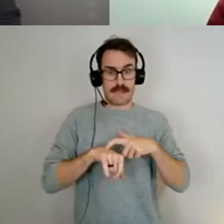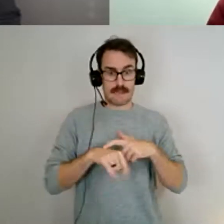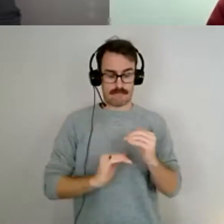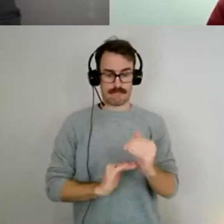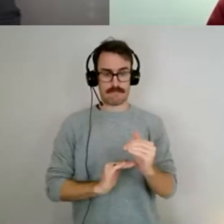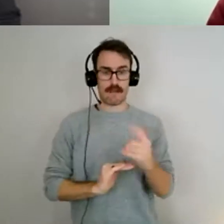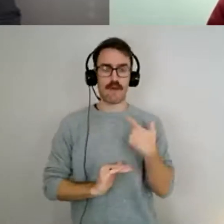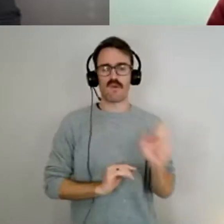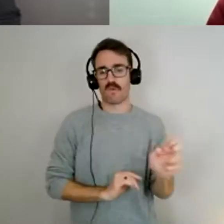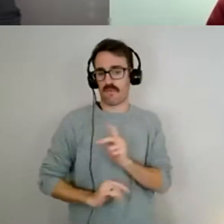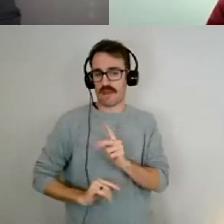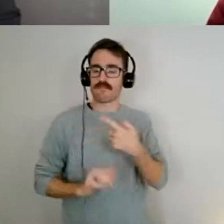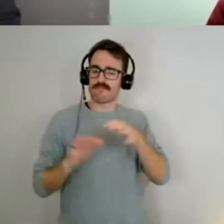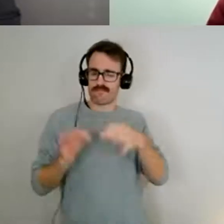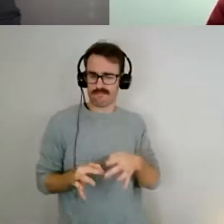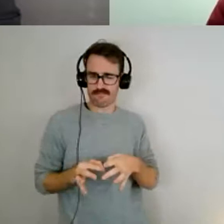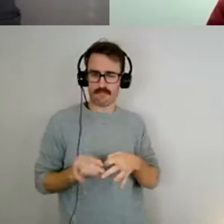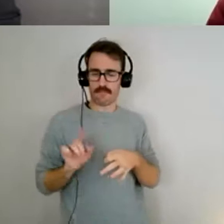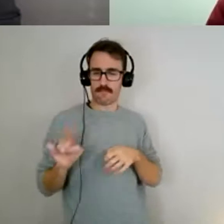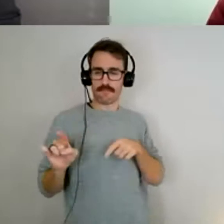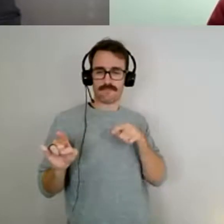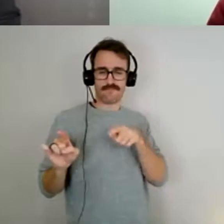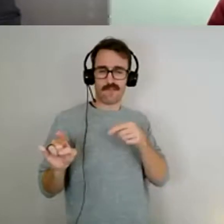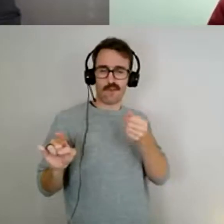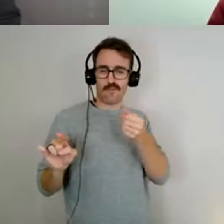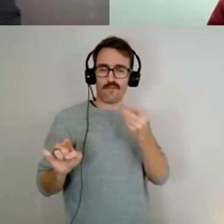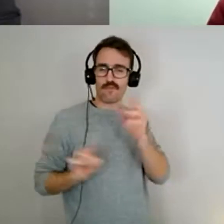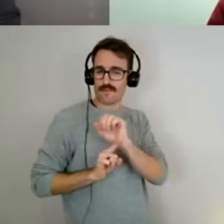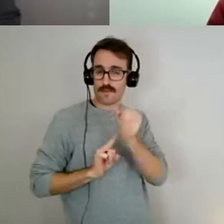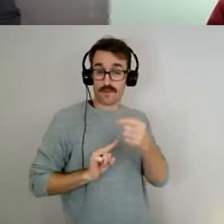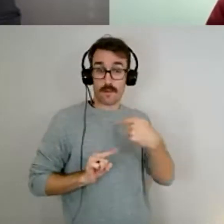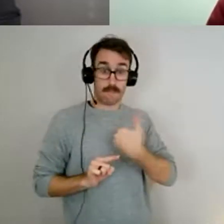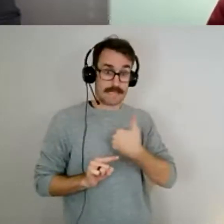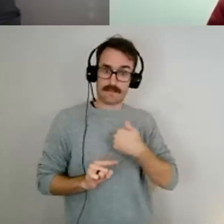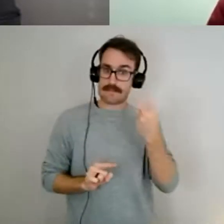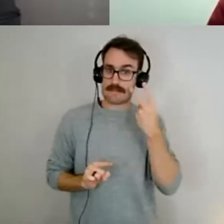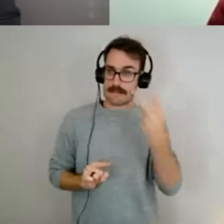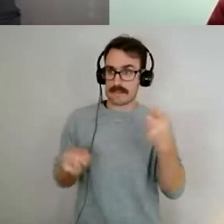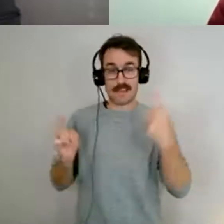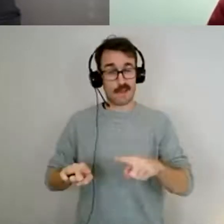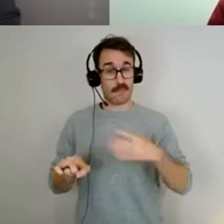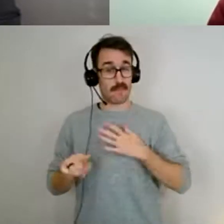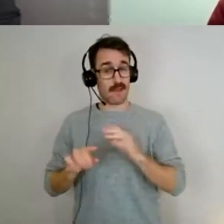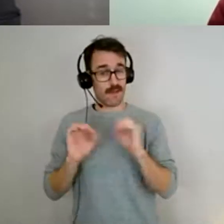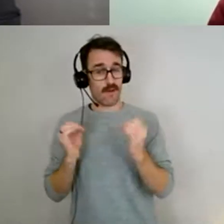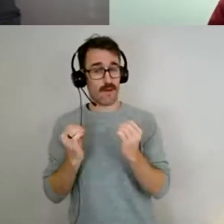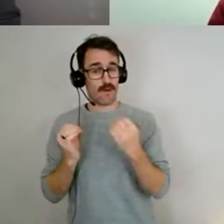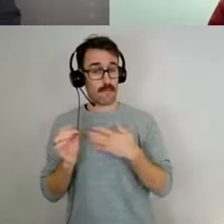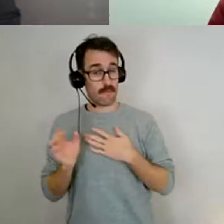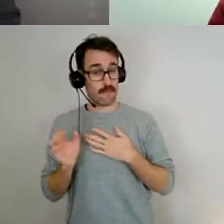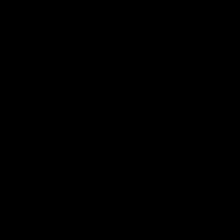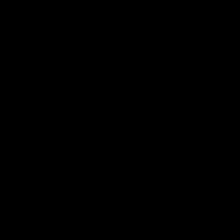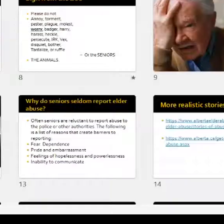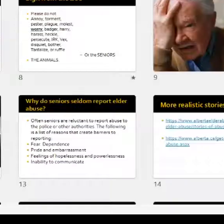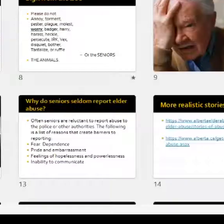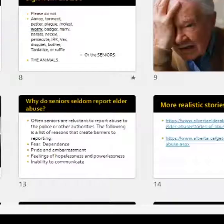talk about the few cases that I've seen in the office and how we dealt with